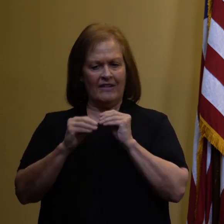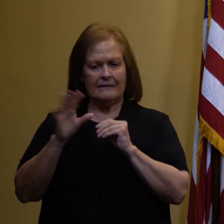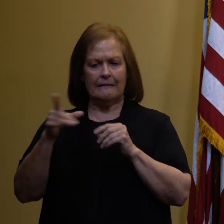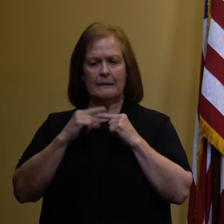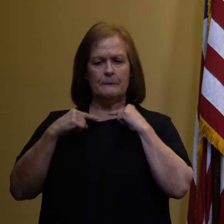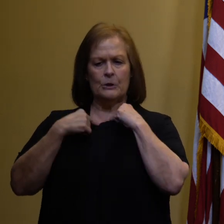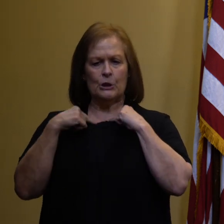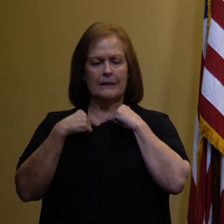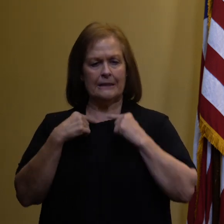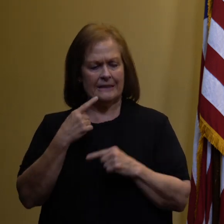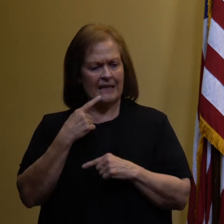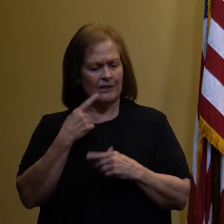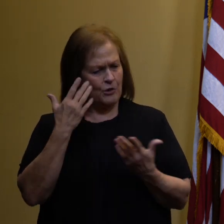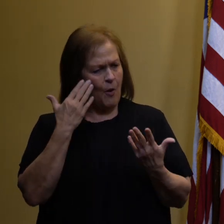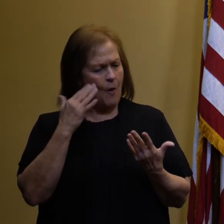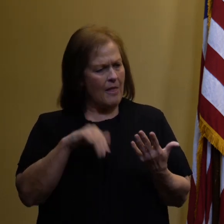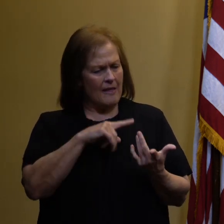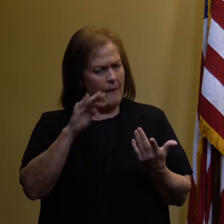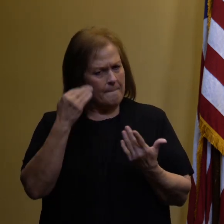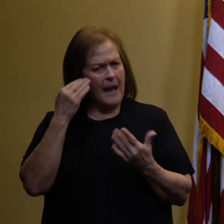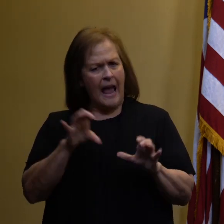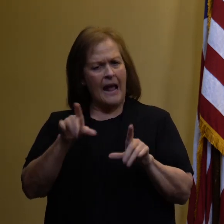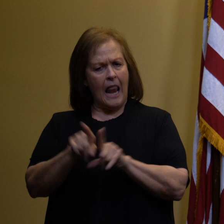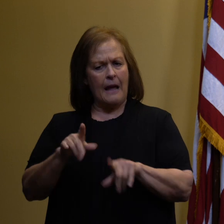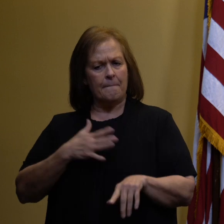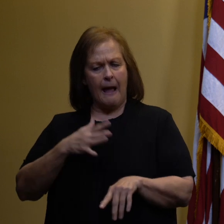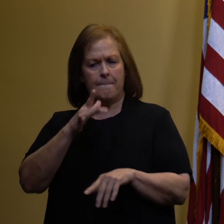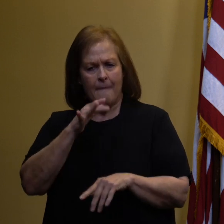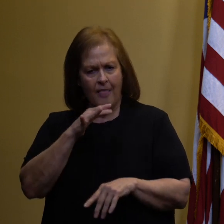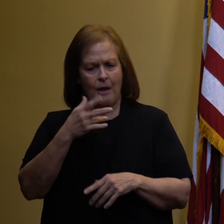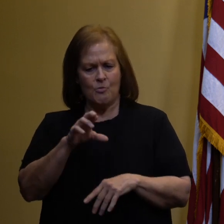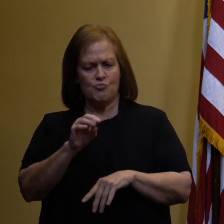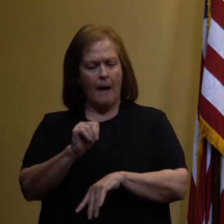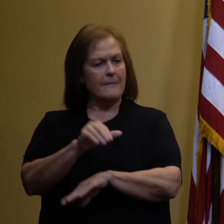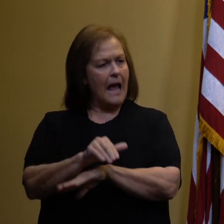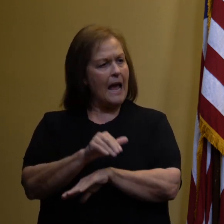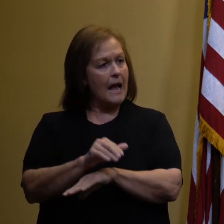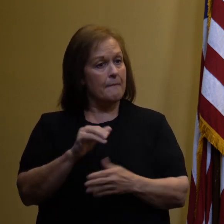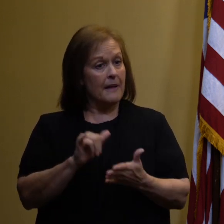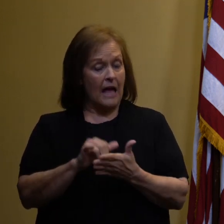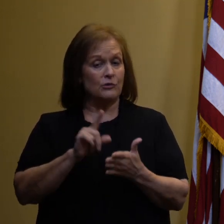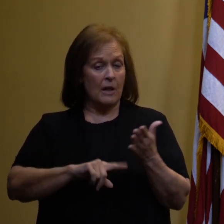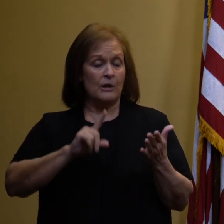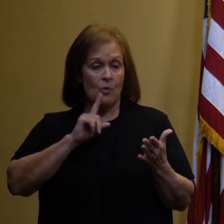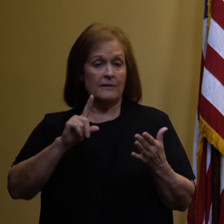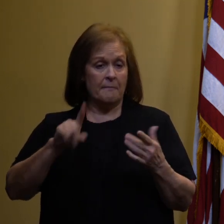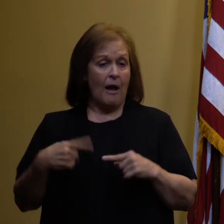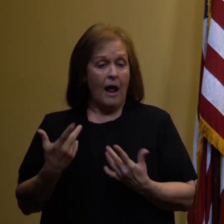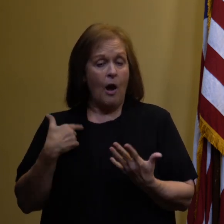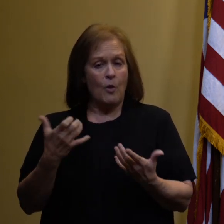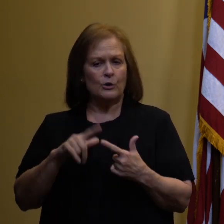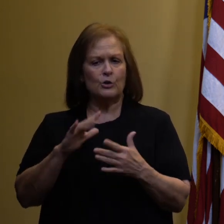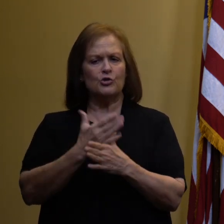on. And she said, the mayor was acting like my mother prom night. But that's what it's all about. So I just wanted to